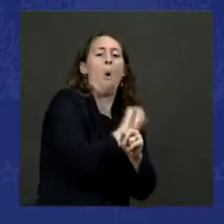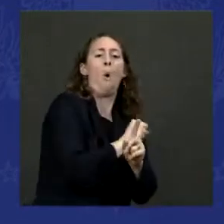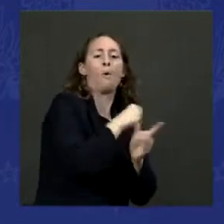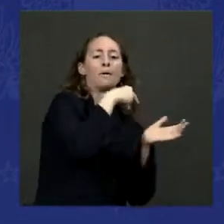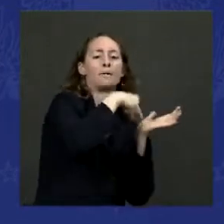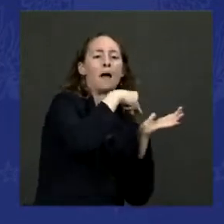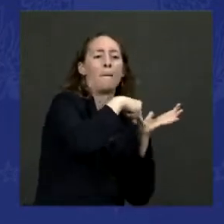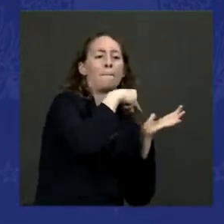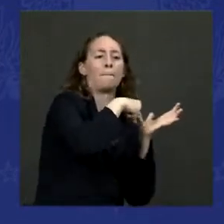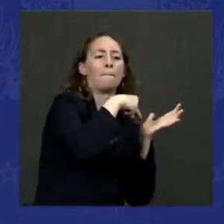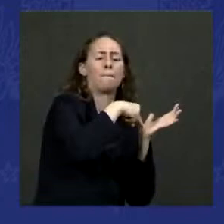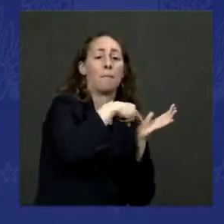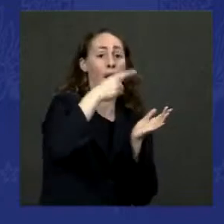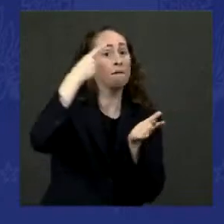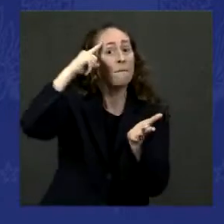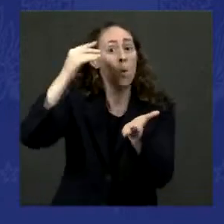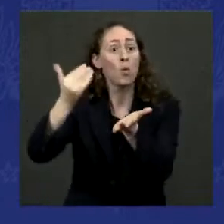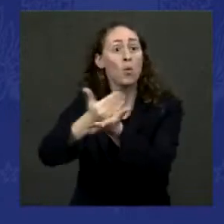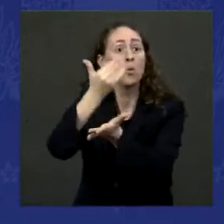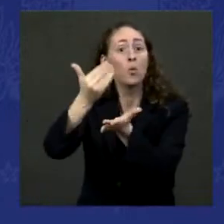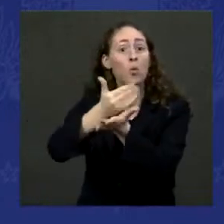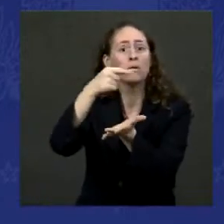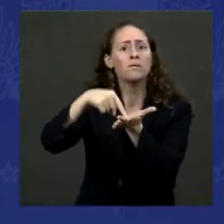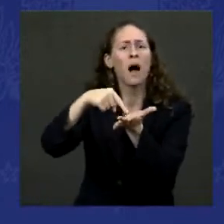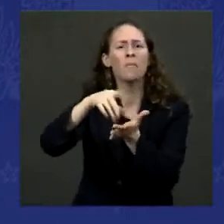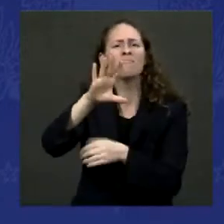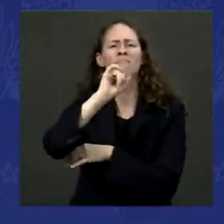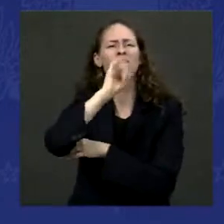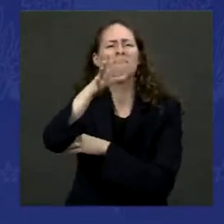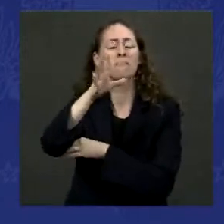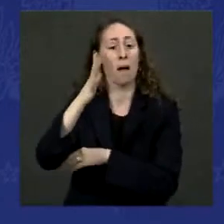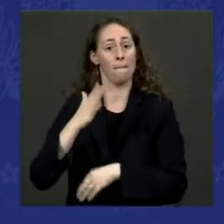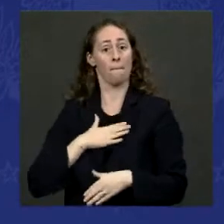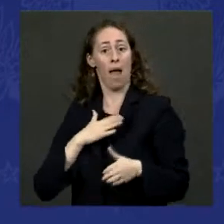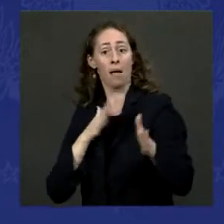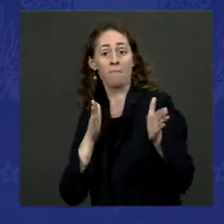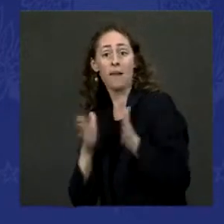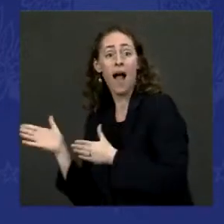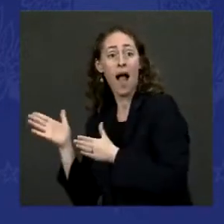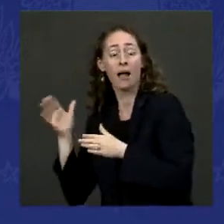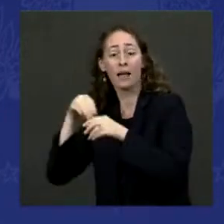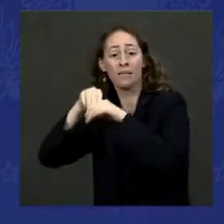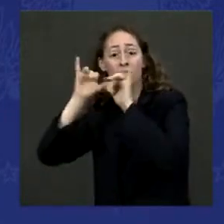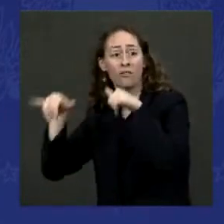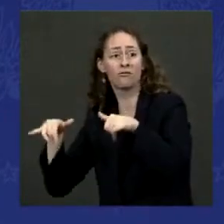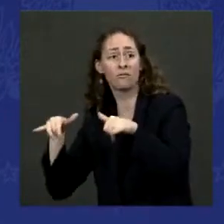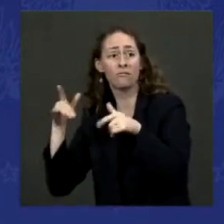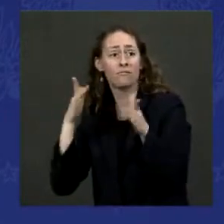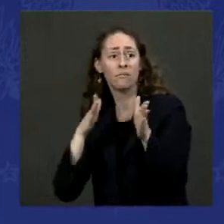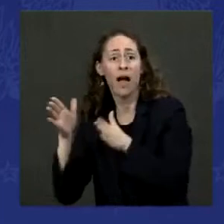being considered. It has nothing to do with my plan for infrastructure or building back better. Zero.